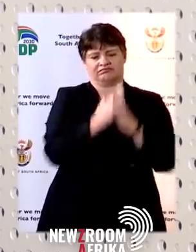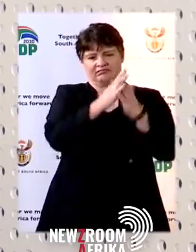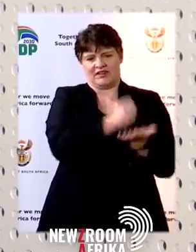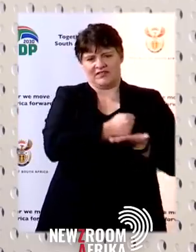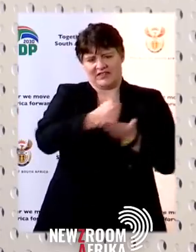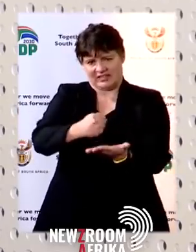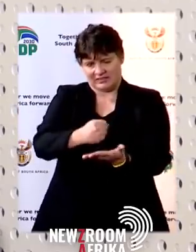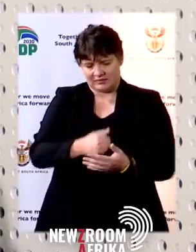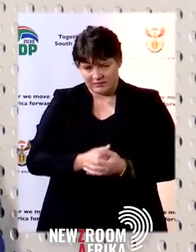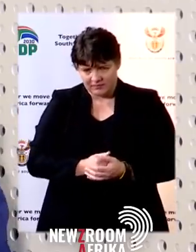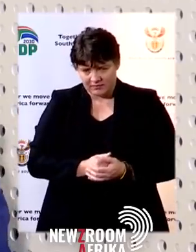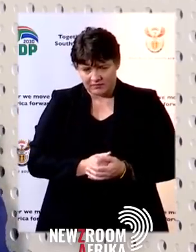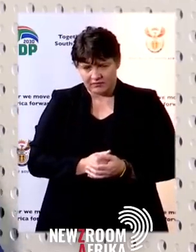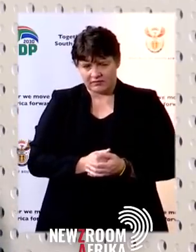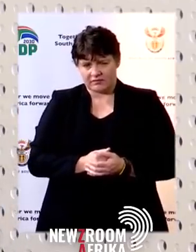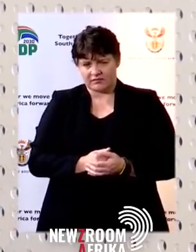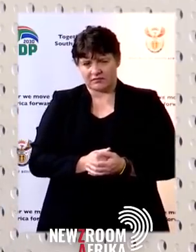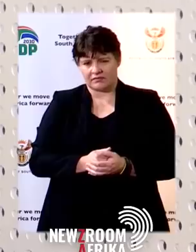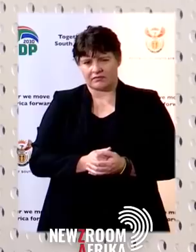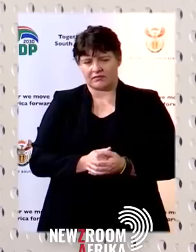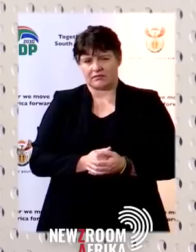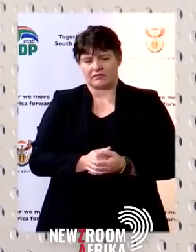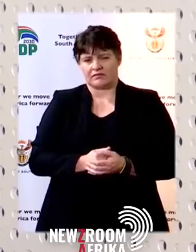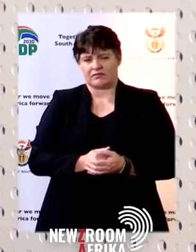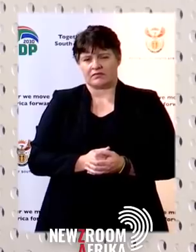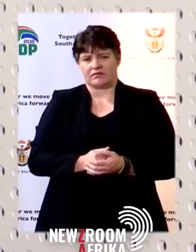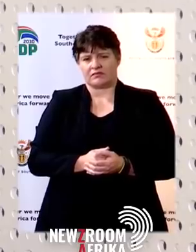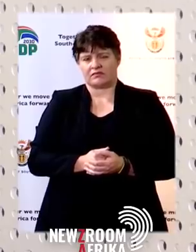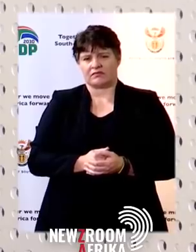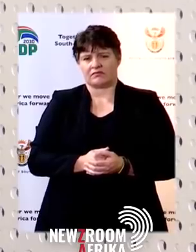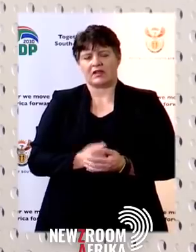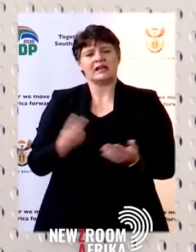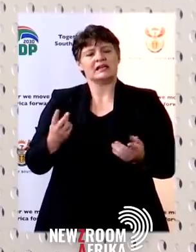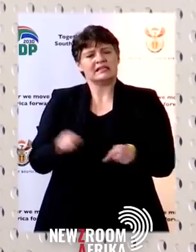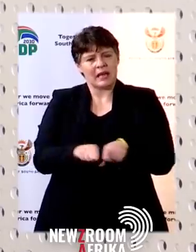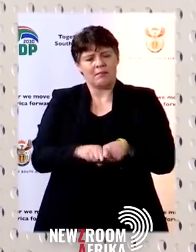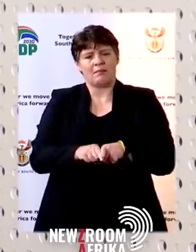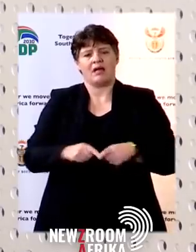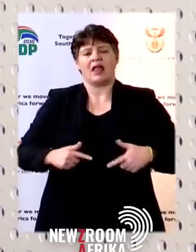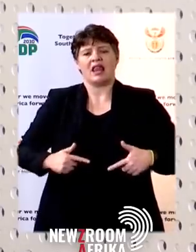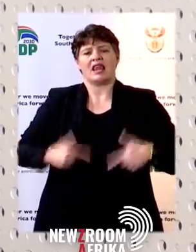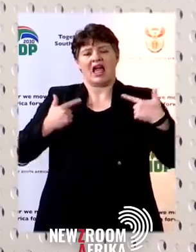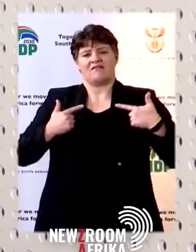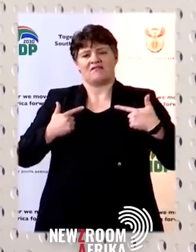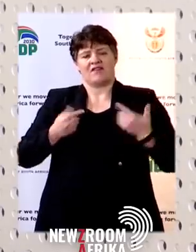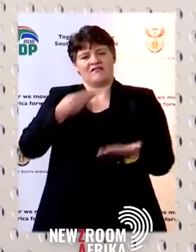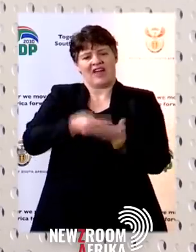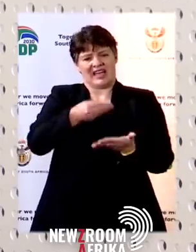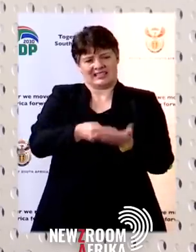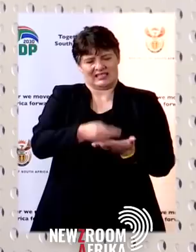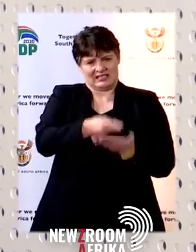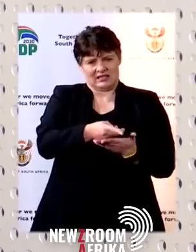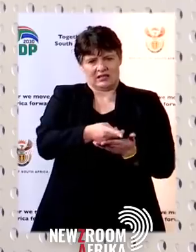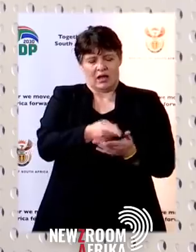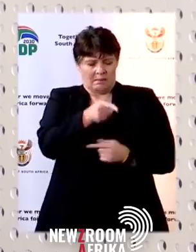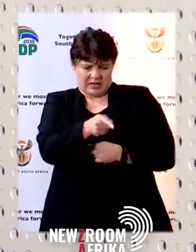Ten, and finally, we have expanded access to living annuity funds by allowing individuals to adjust the